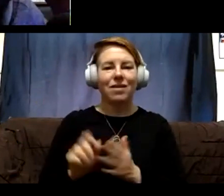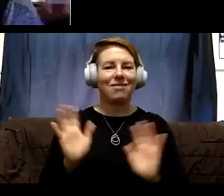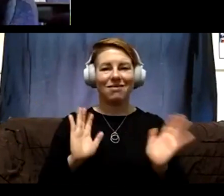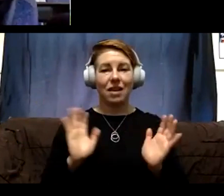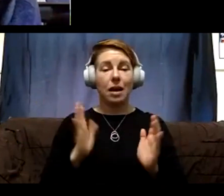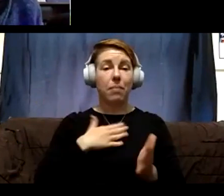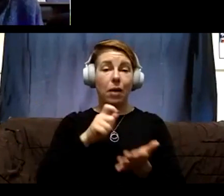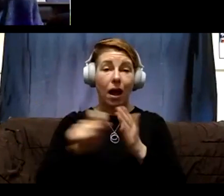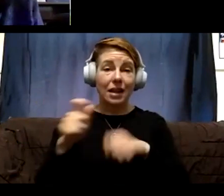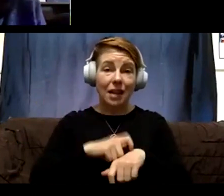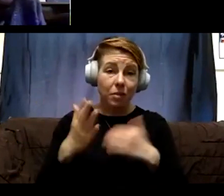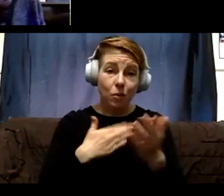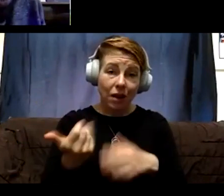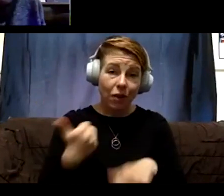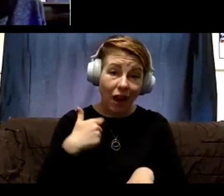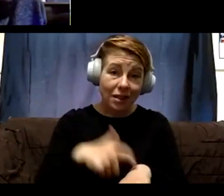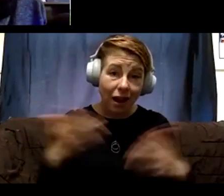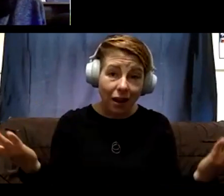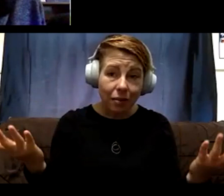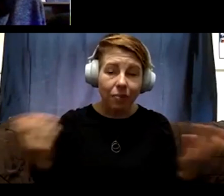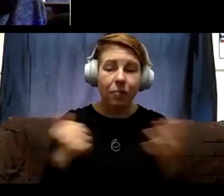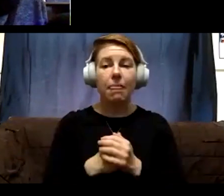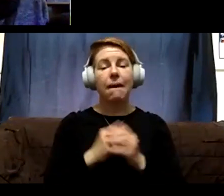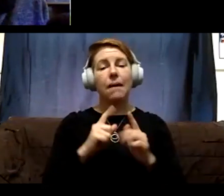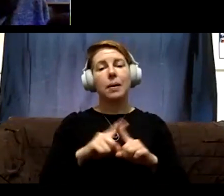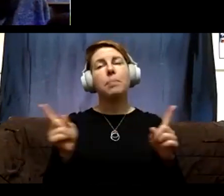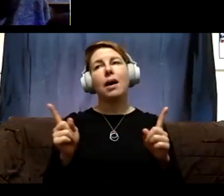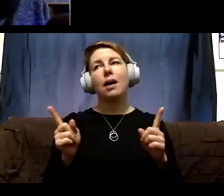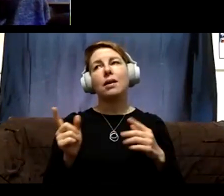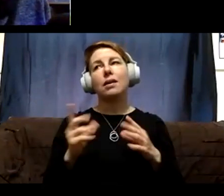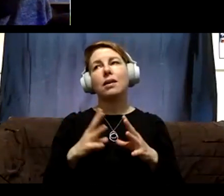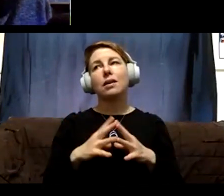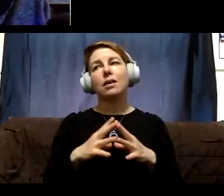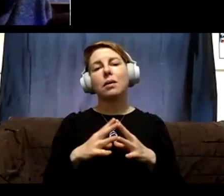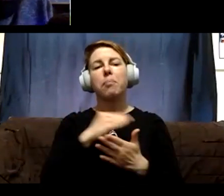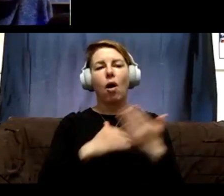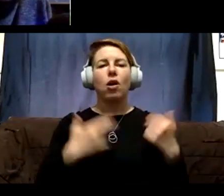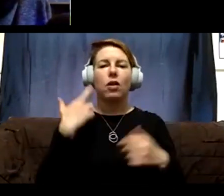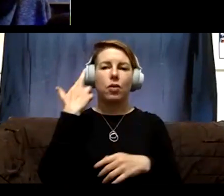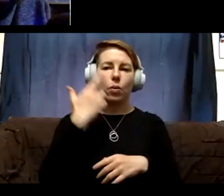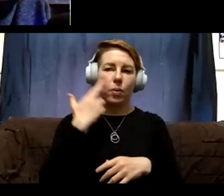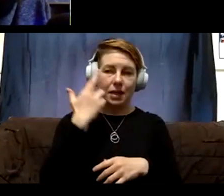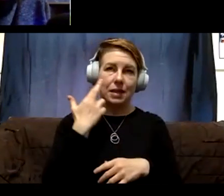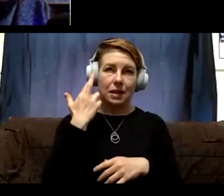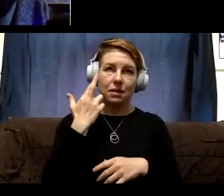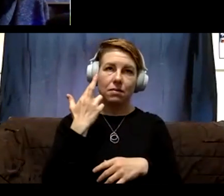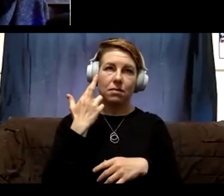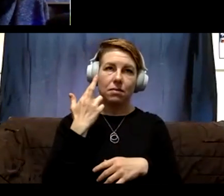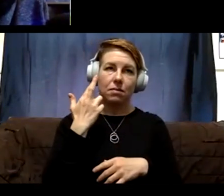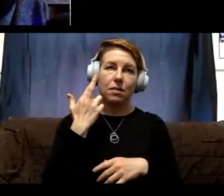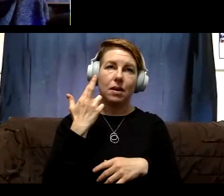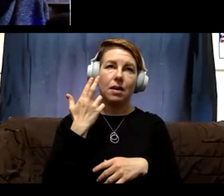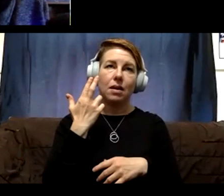whatever I had time. but one of the part of the reason it was that way was because I